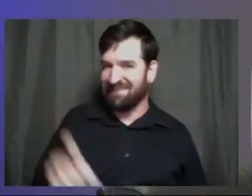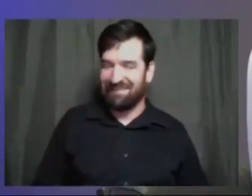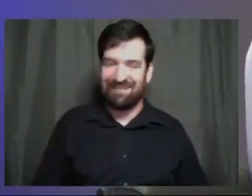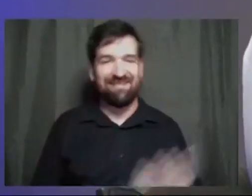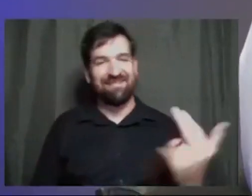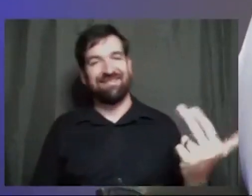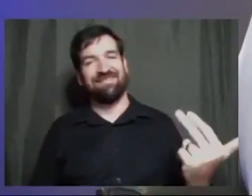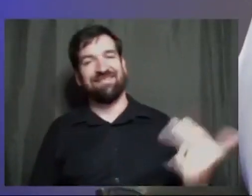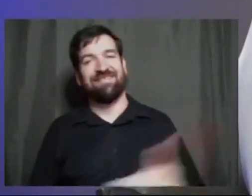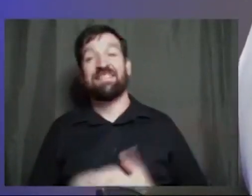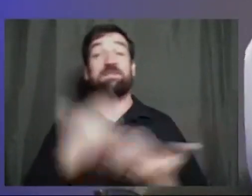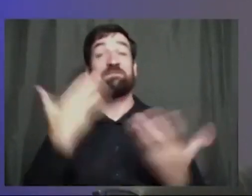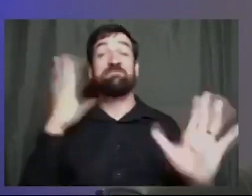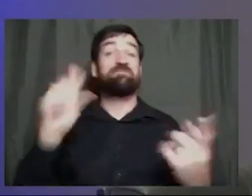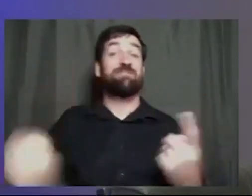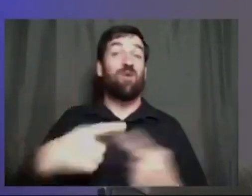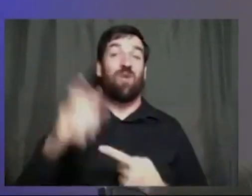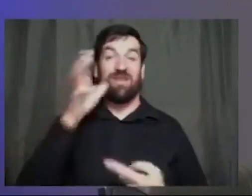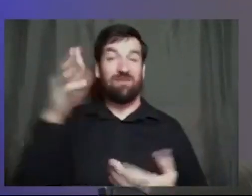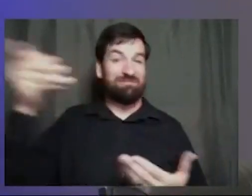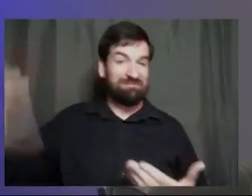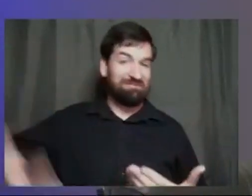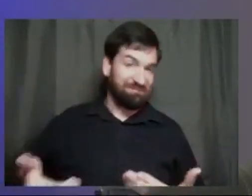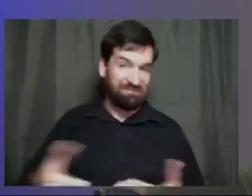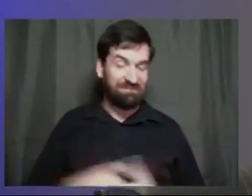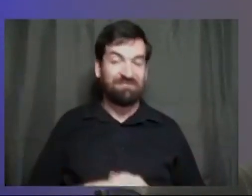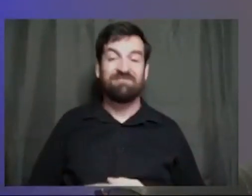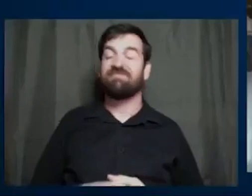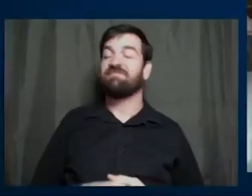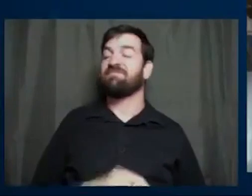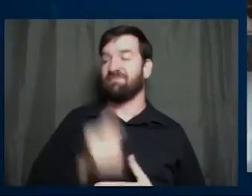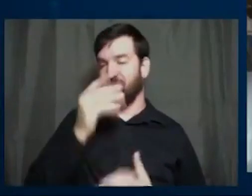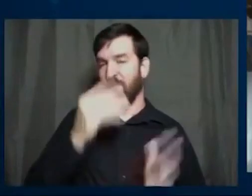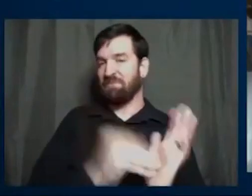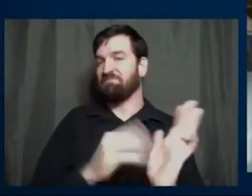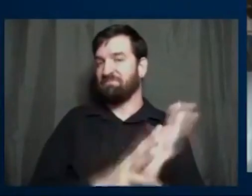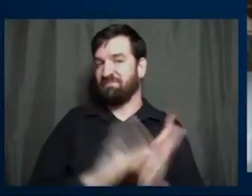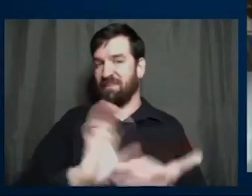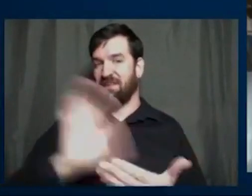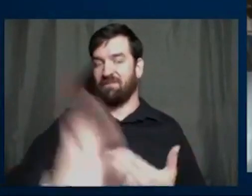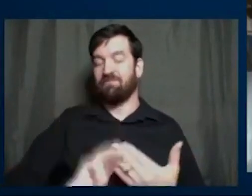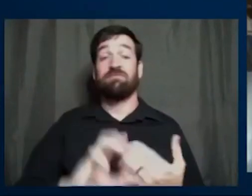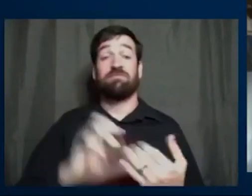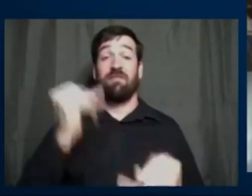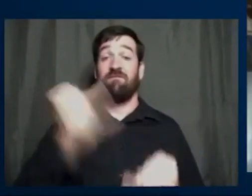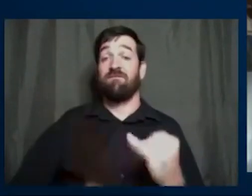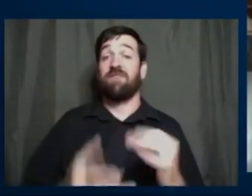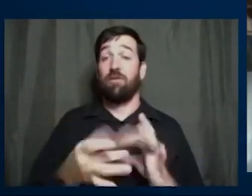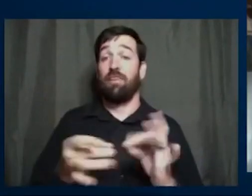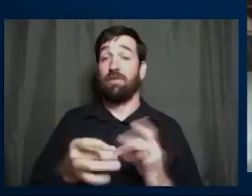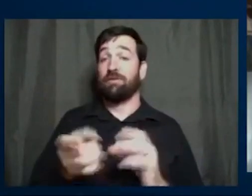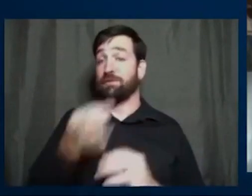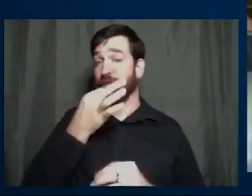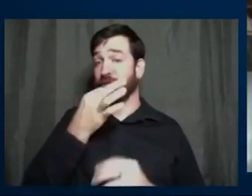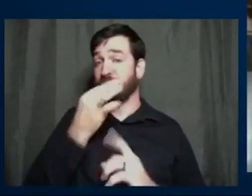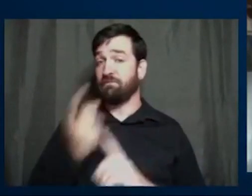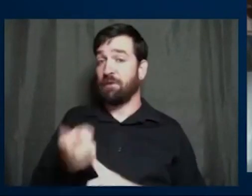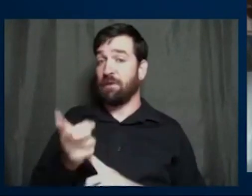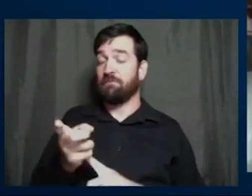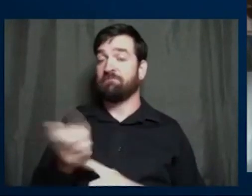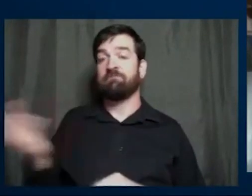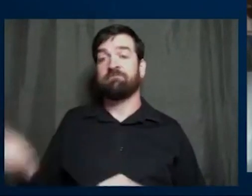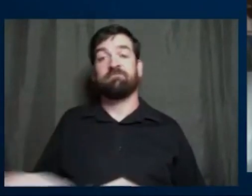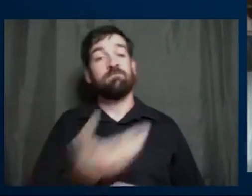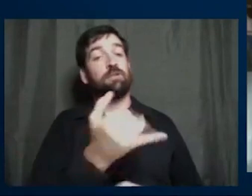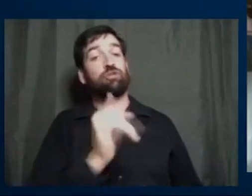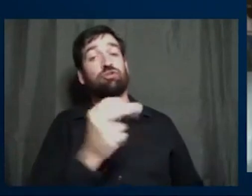I don't know, whenever you have me. All right. We're going to get you on the books. Don't worry. Okay, so I'm going to get final thoughts from you here in just a moment, but I want to go to our guest, Jenna. Jenna, thank you